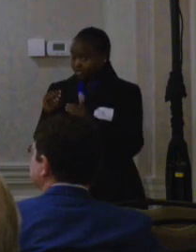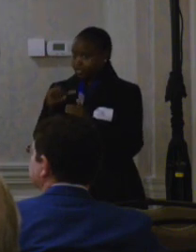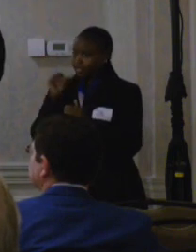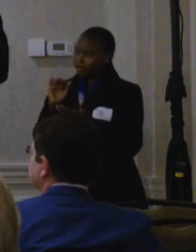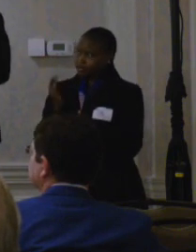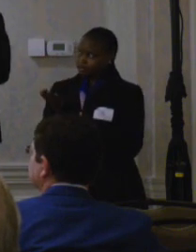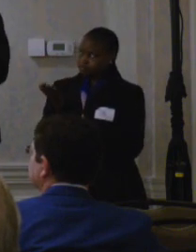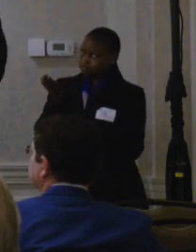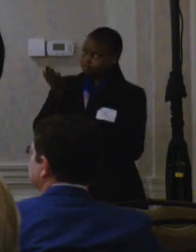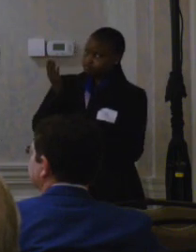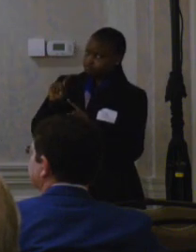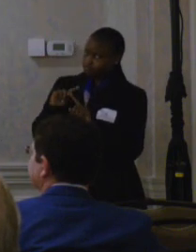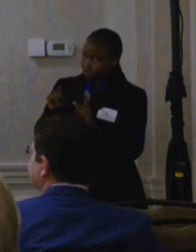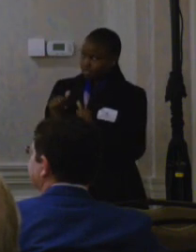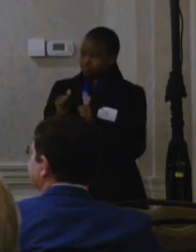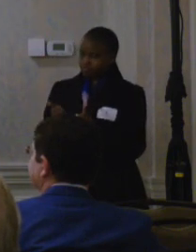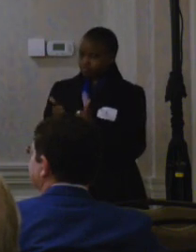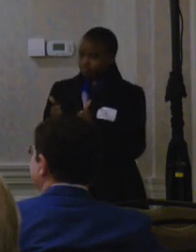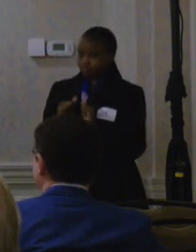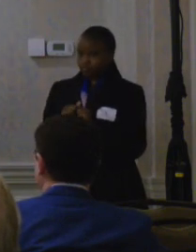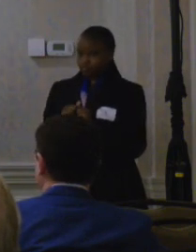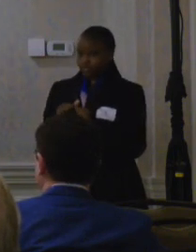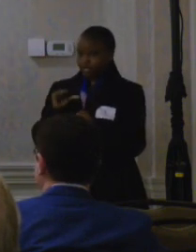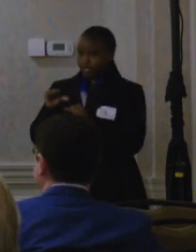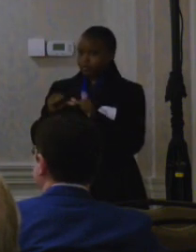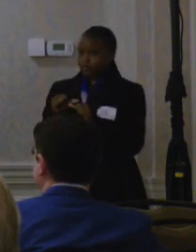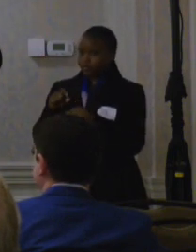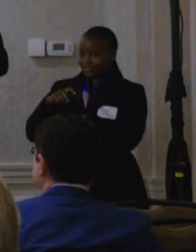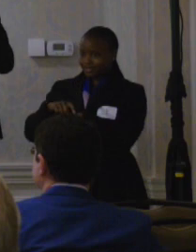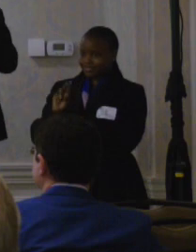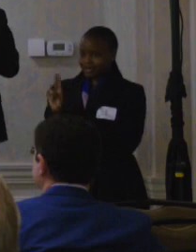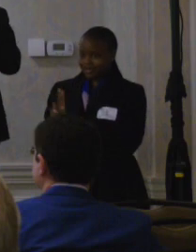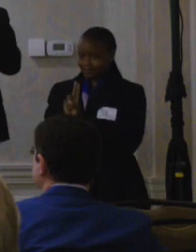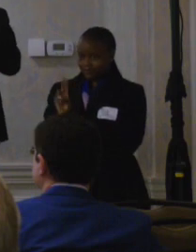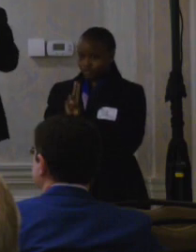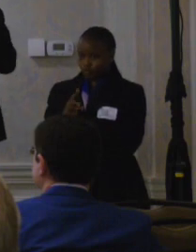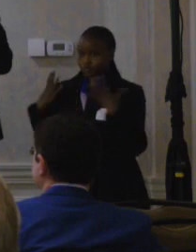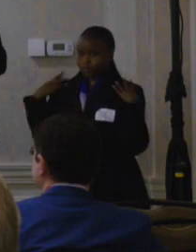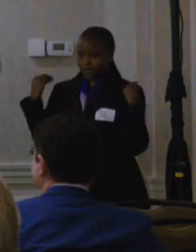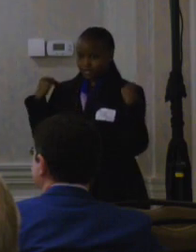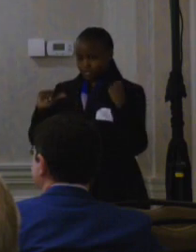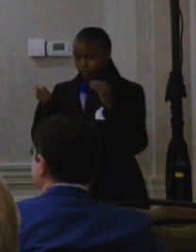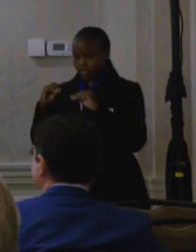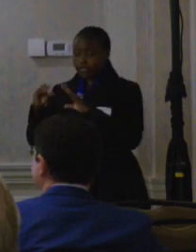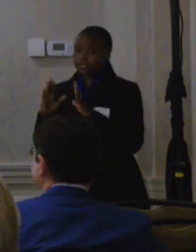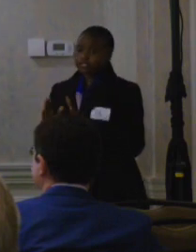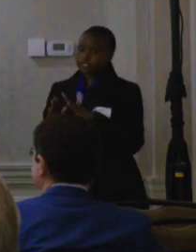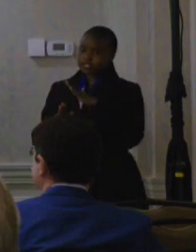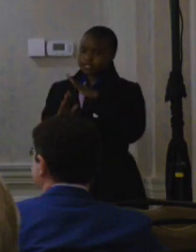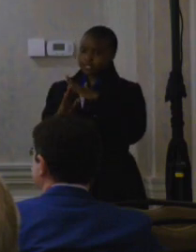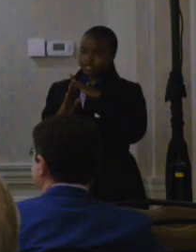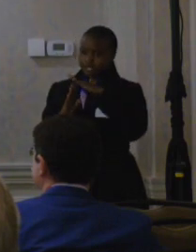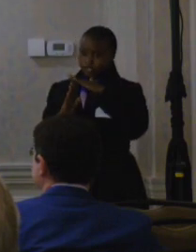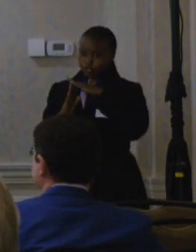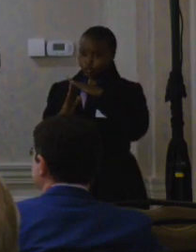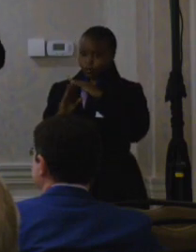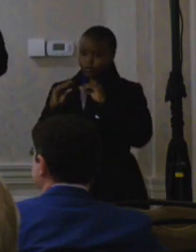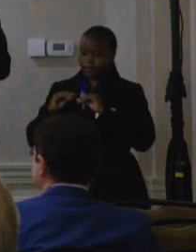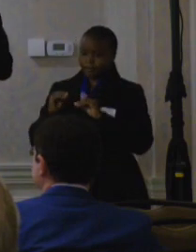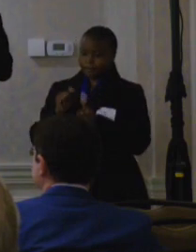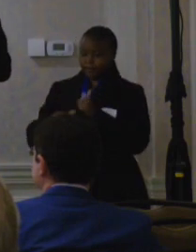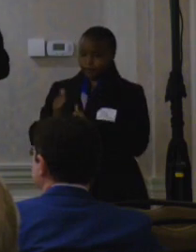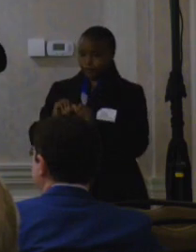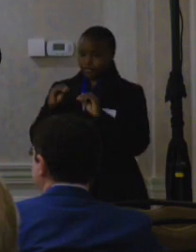top performers, but they do reasonably well. In terms of the amount of time spent practicing with other teachers, the top-performing programs, teachers